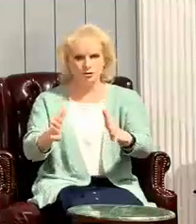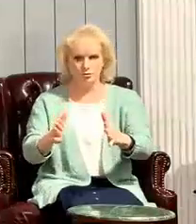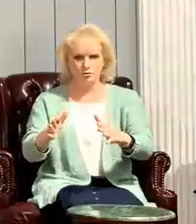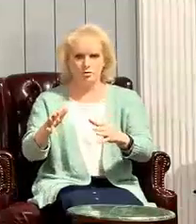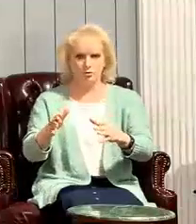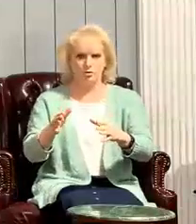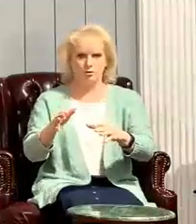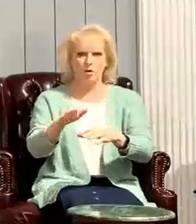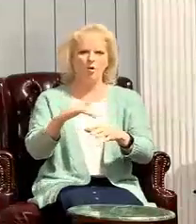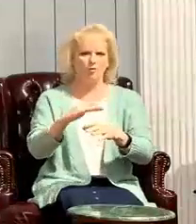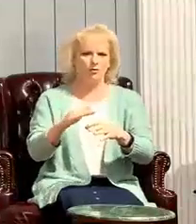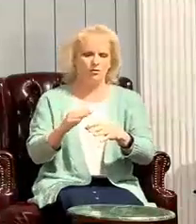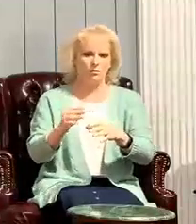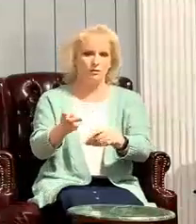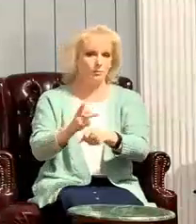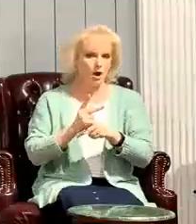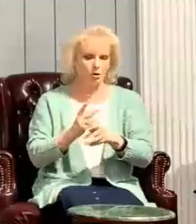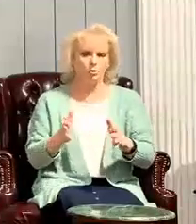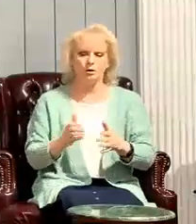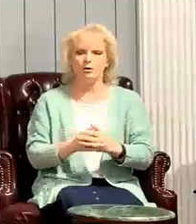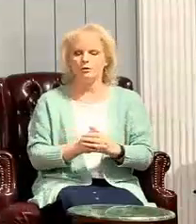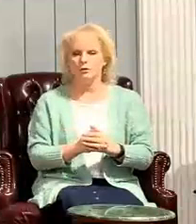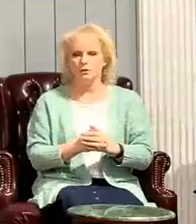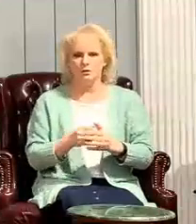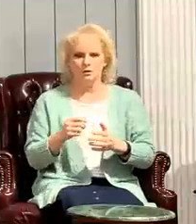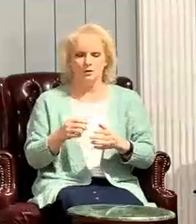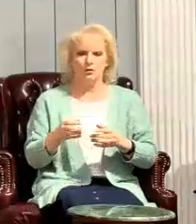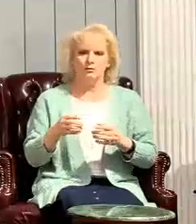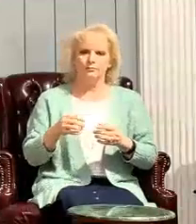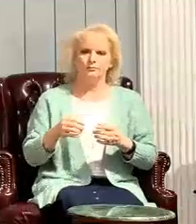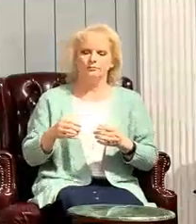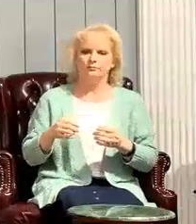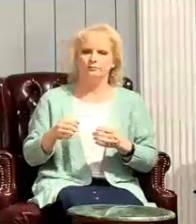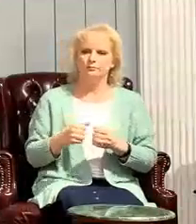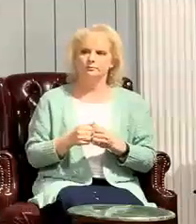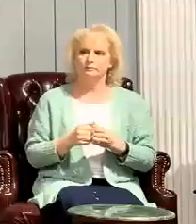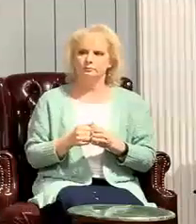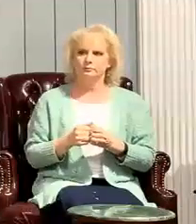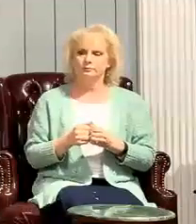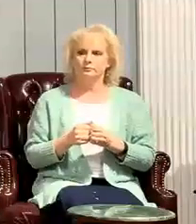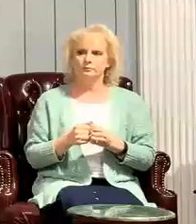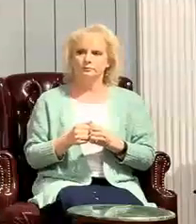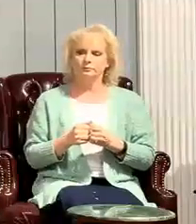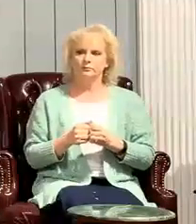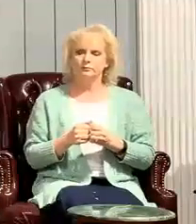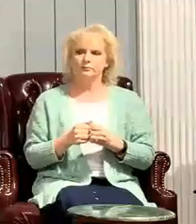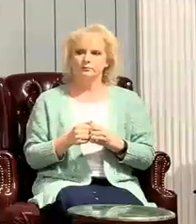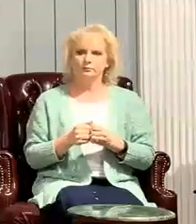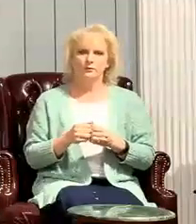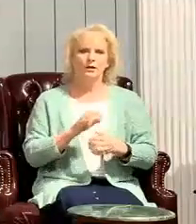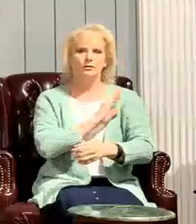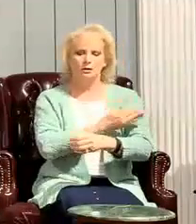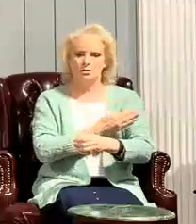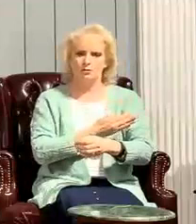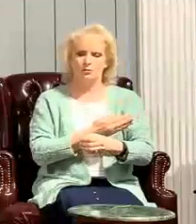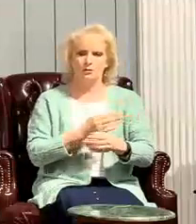many nations, but thou shalt not borrow. Thou shalt reign over many nations, but they shall not reign over thee. There's an authority